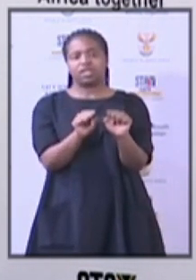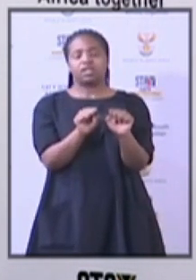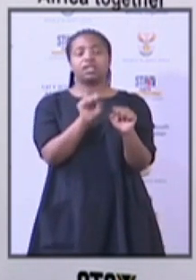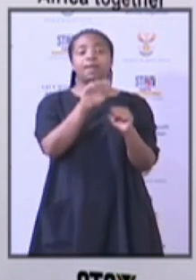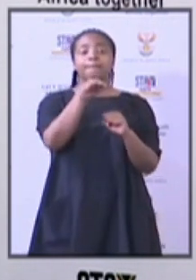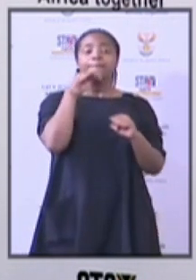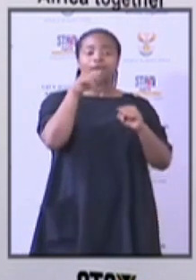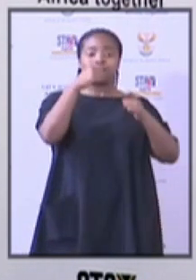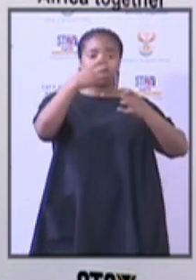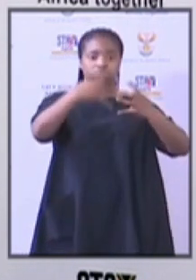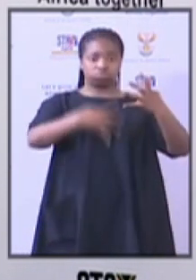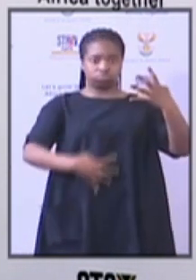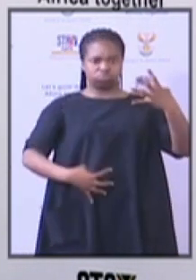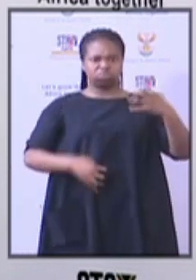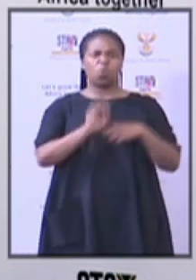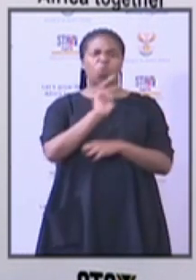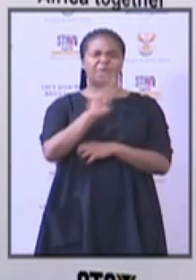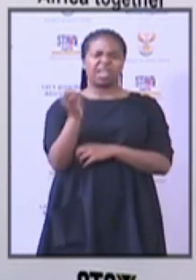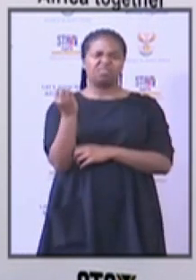bank